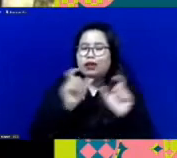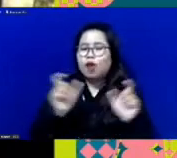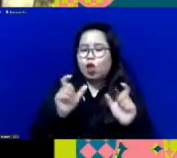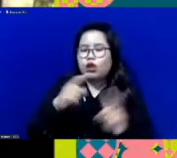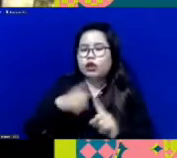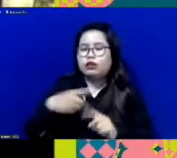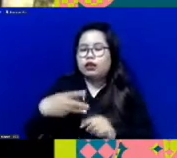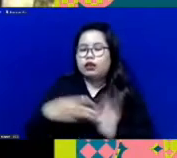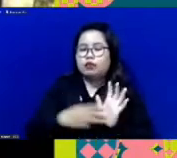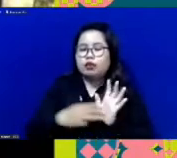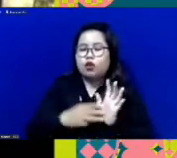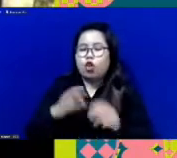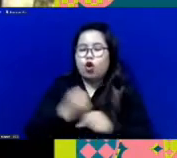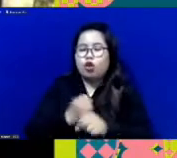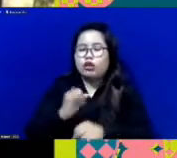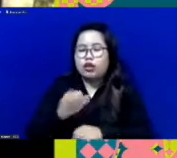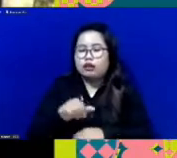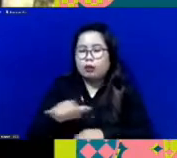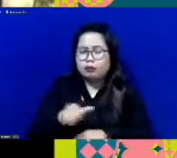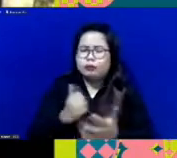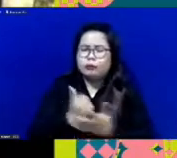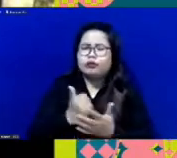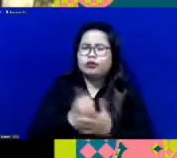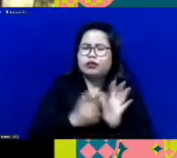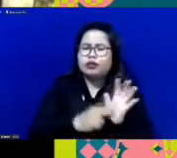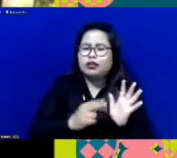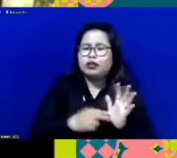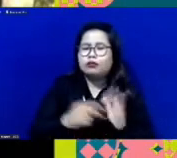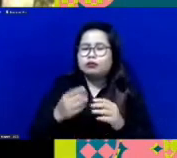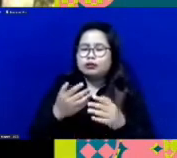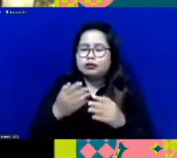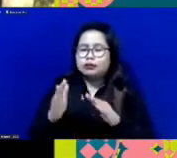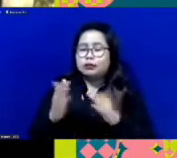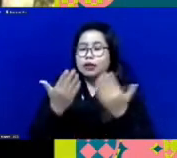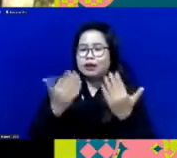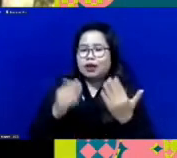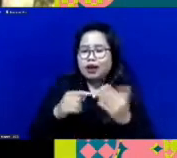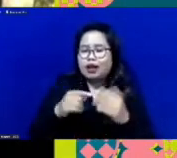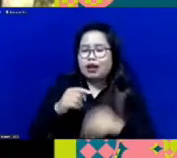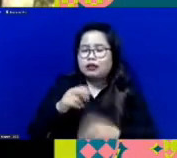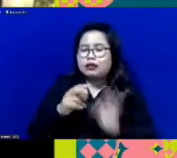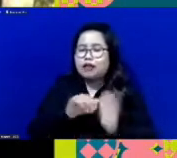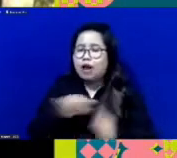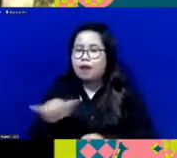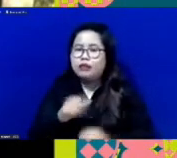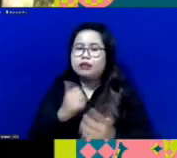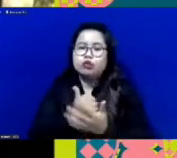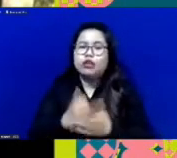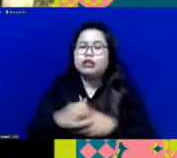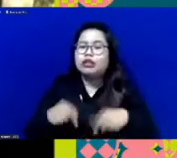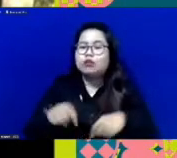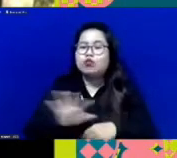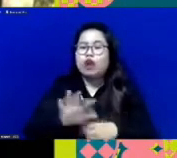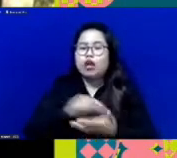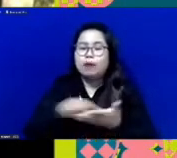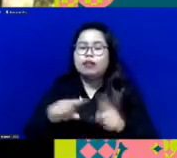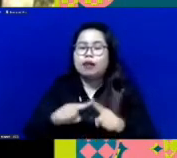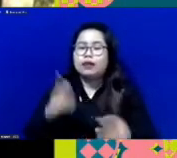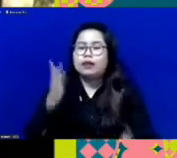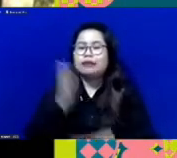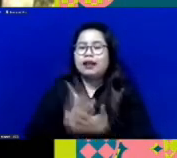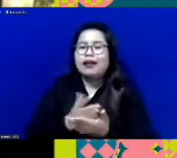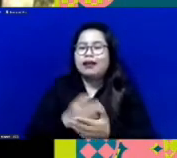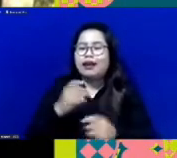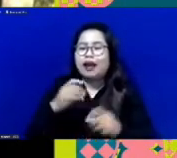present not just the word, but the policy, the action that goes with it, and the description of the behaviors that expected